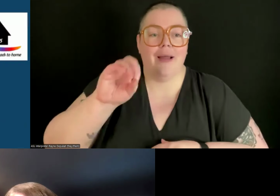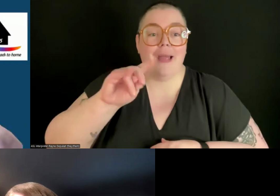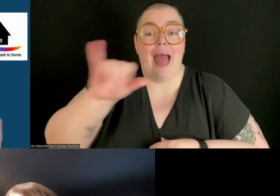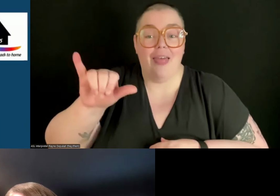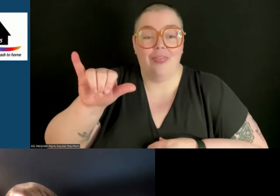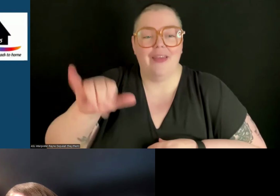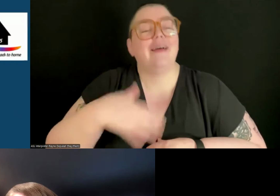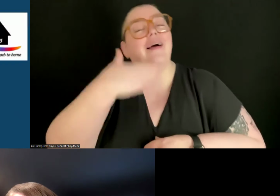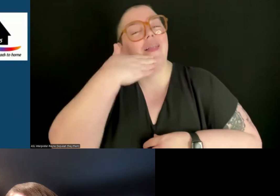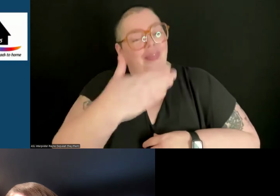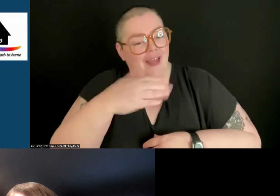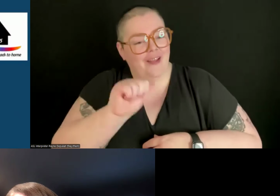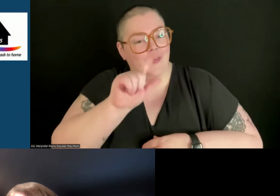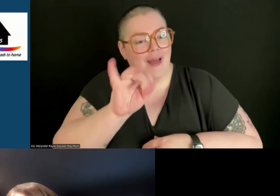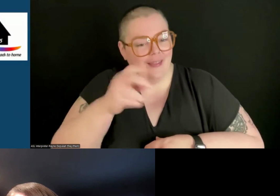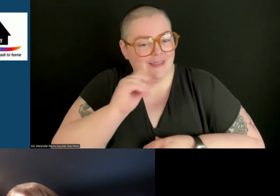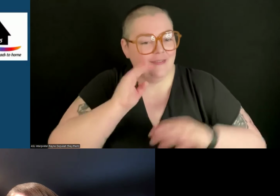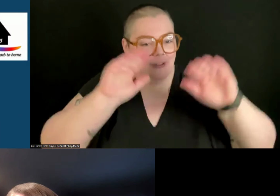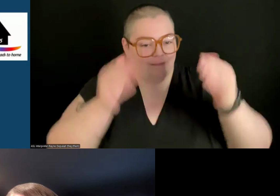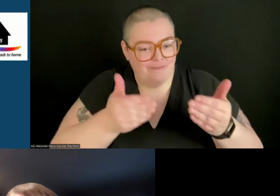Thank you, Allison. Uh,